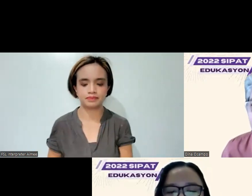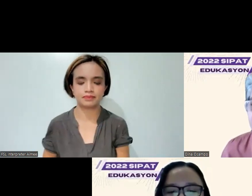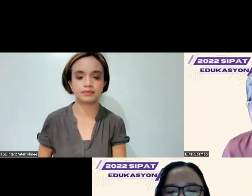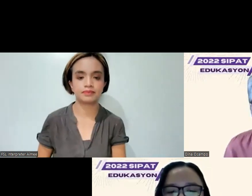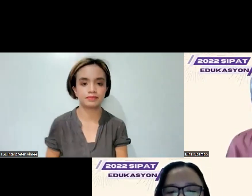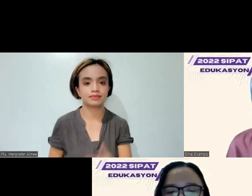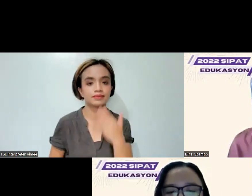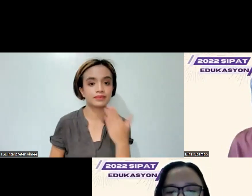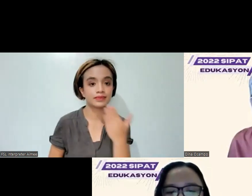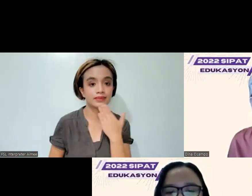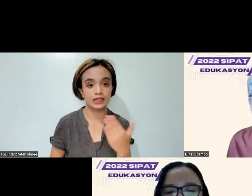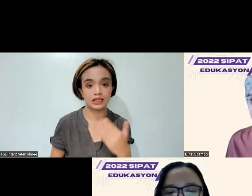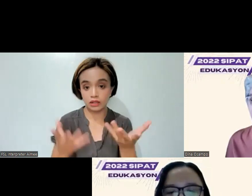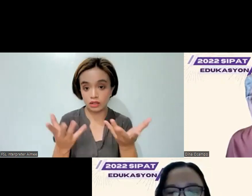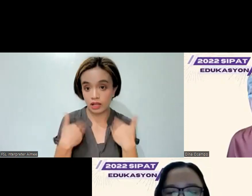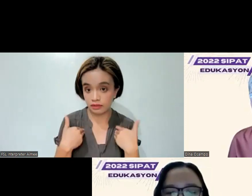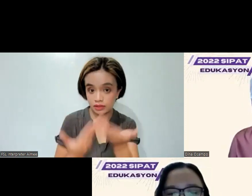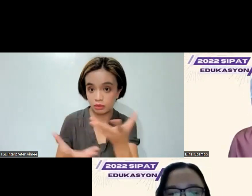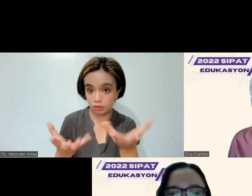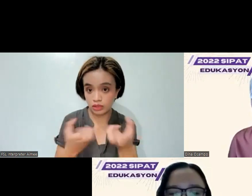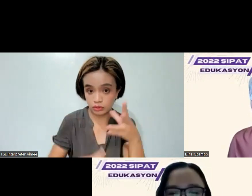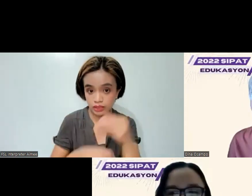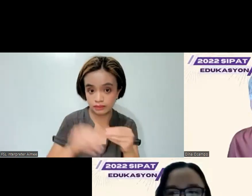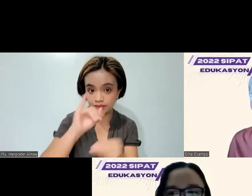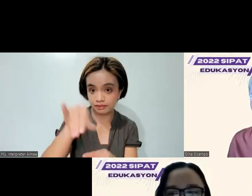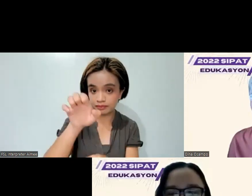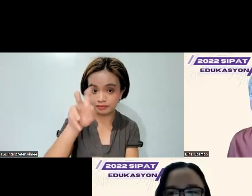you. Would you like to add anything, Jen?